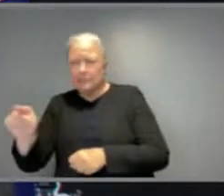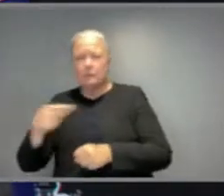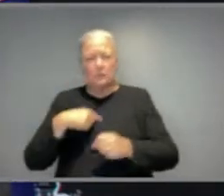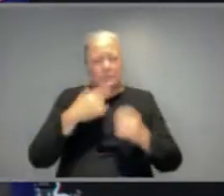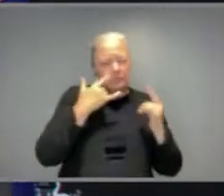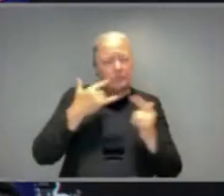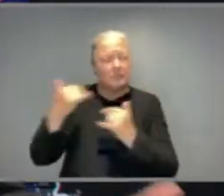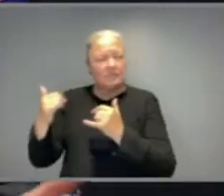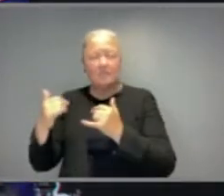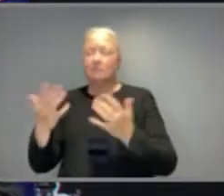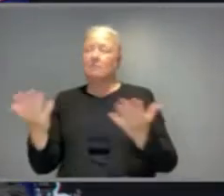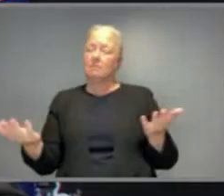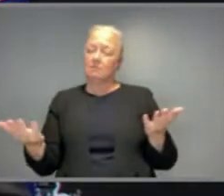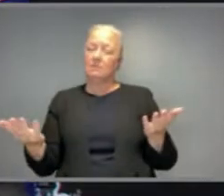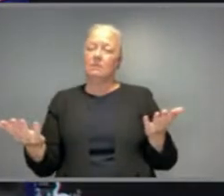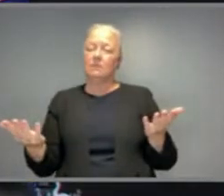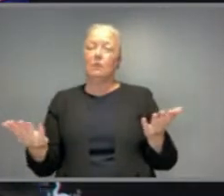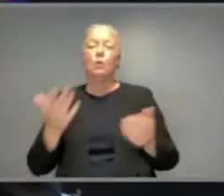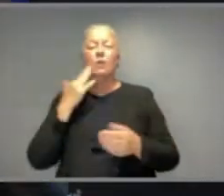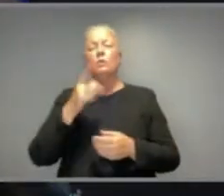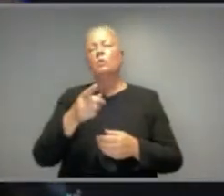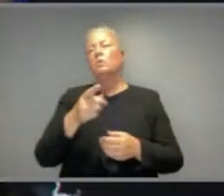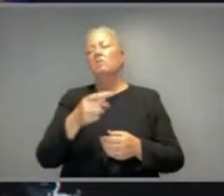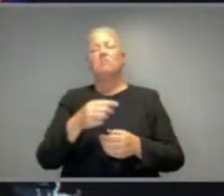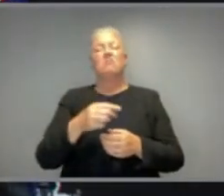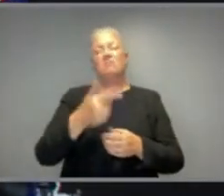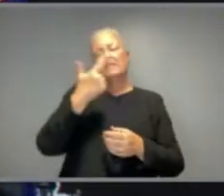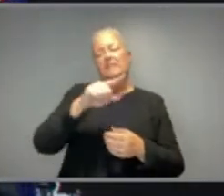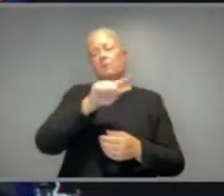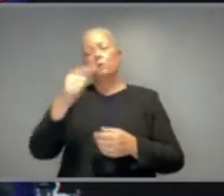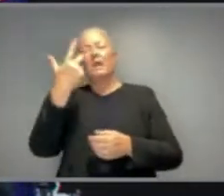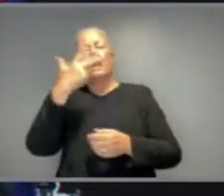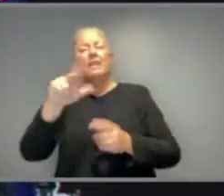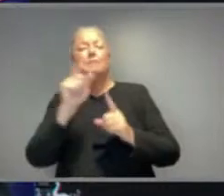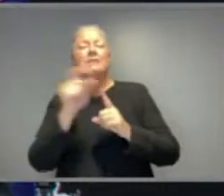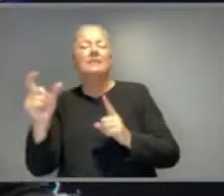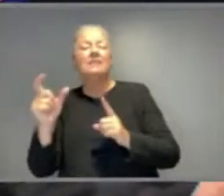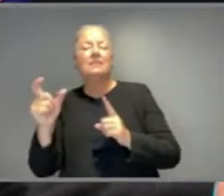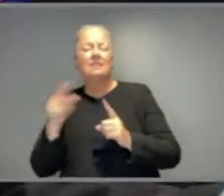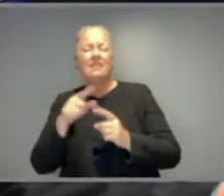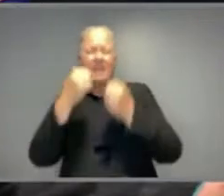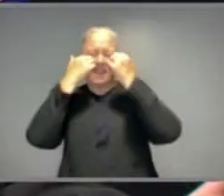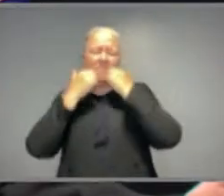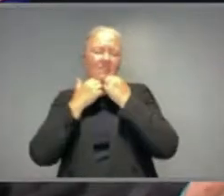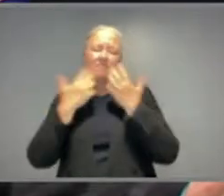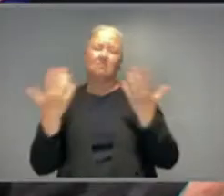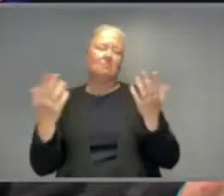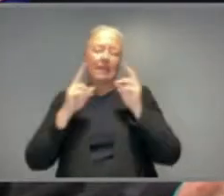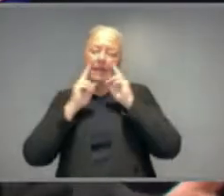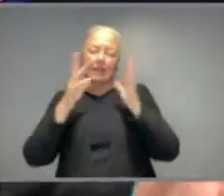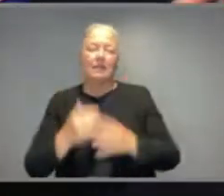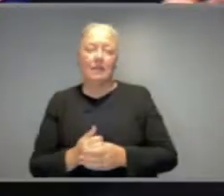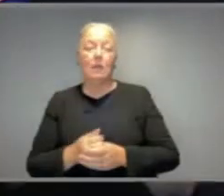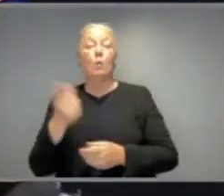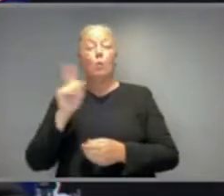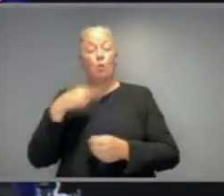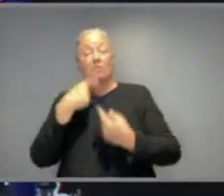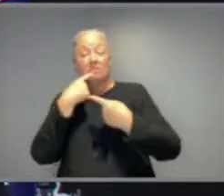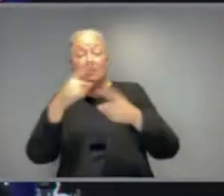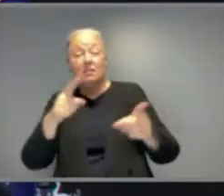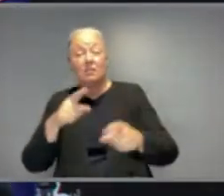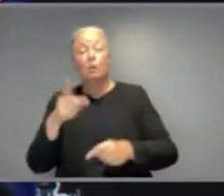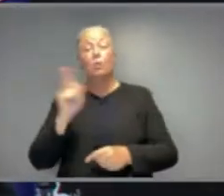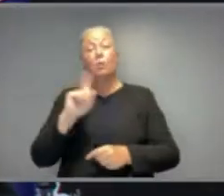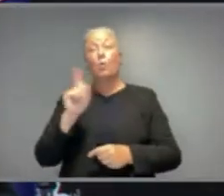And certainly once you get to 70 and 80%, I think that evidence is very clear. Now, what you've heard today, what the country has heard